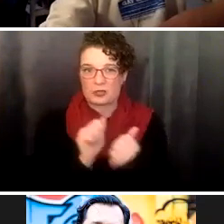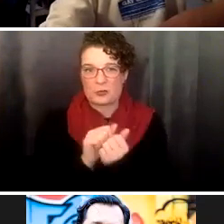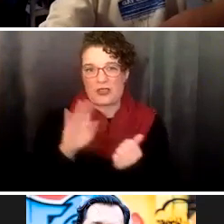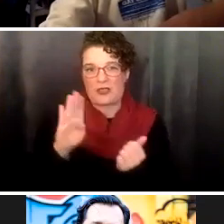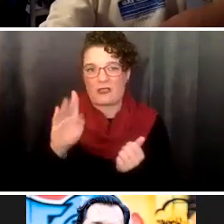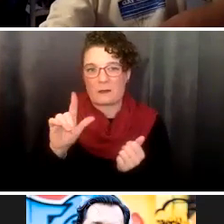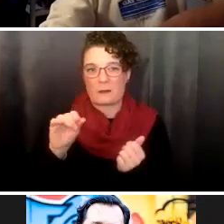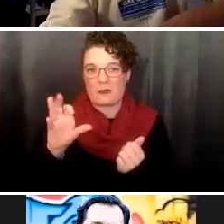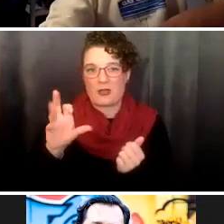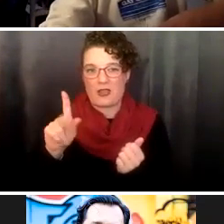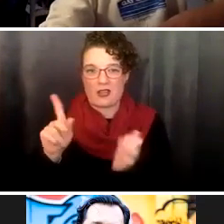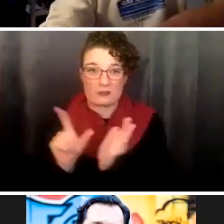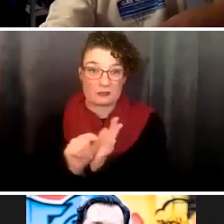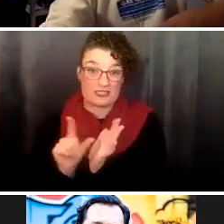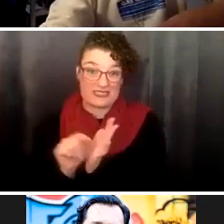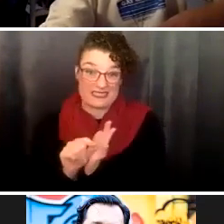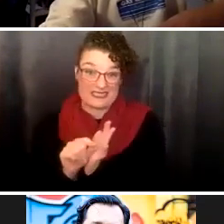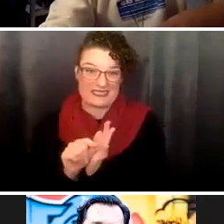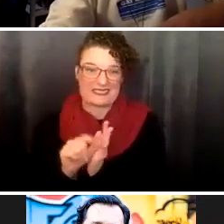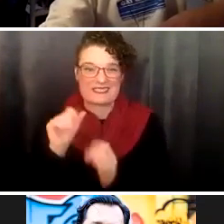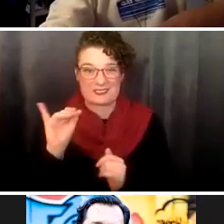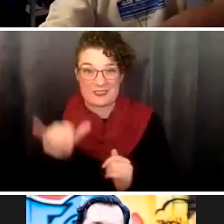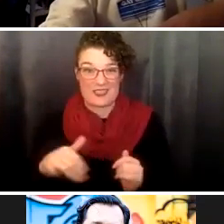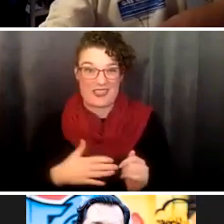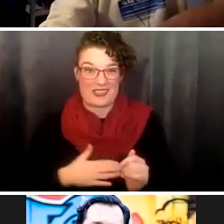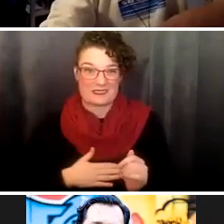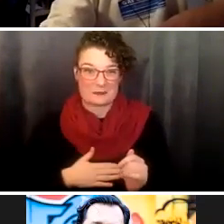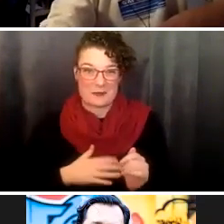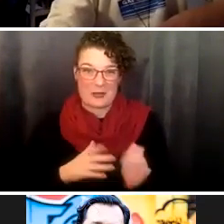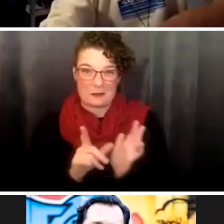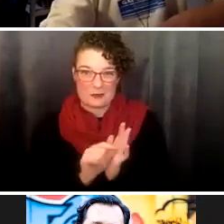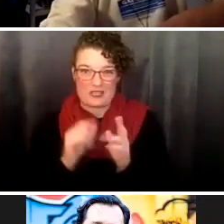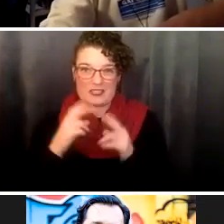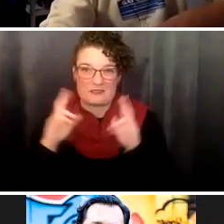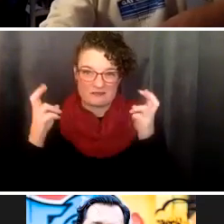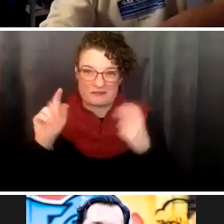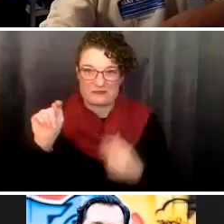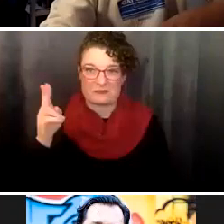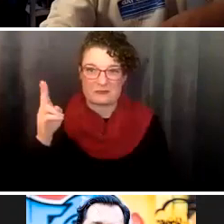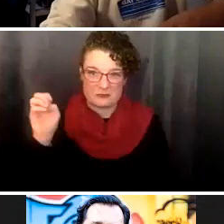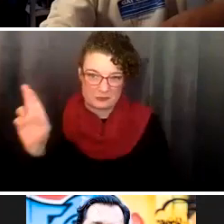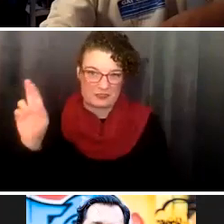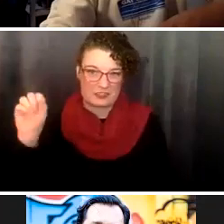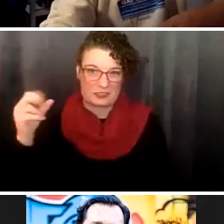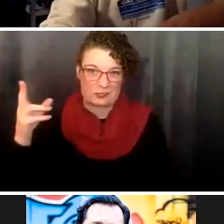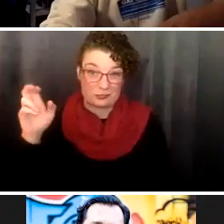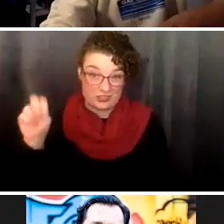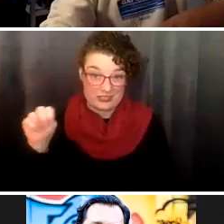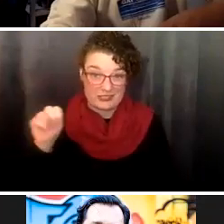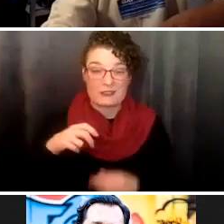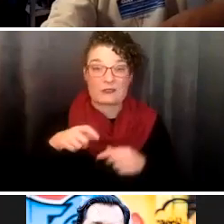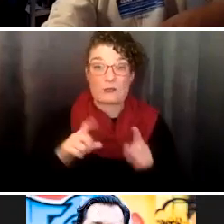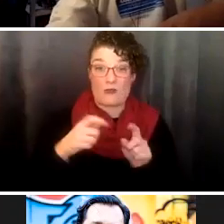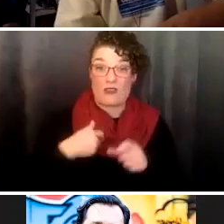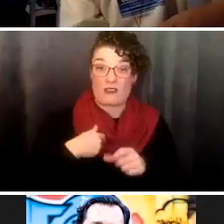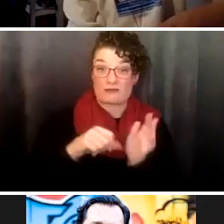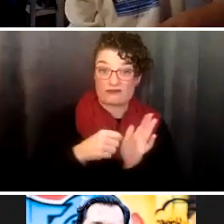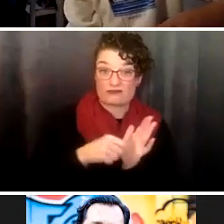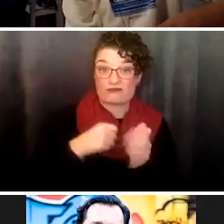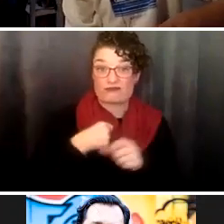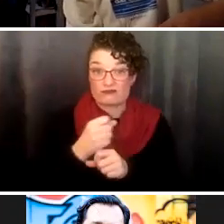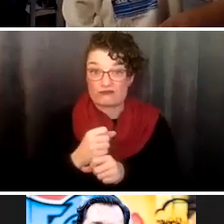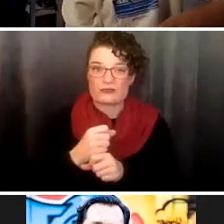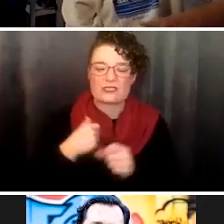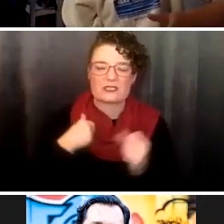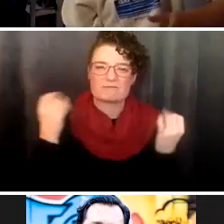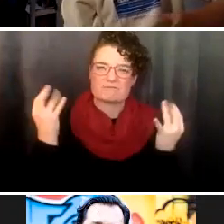printing for this. So this is my print, Tuition. And when I was making it, I was thinking about how ways I